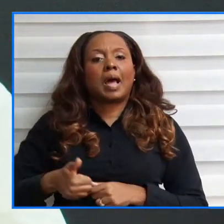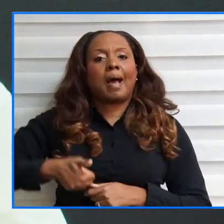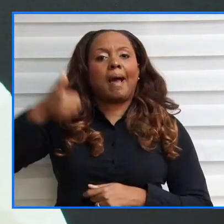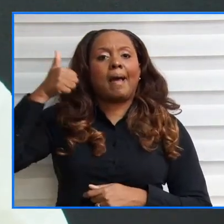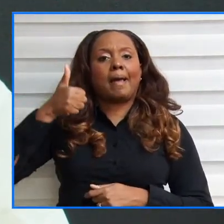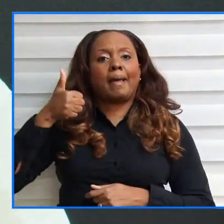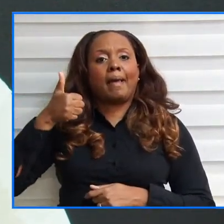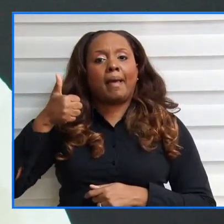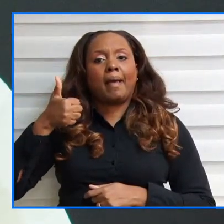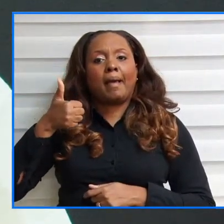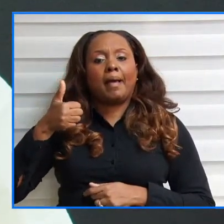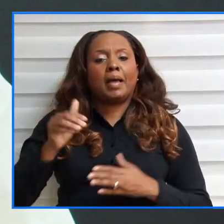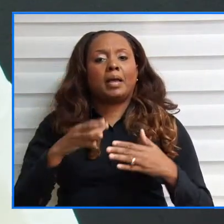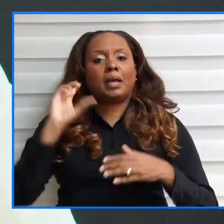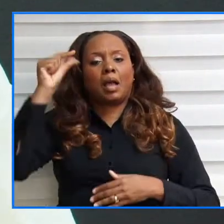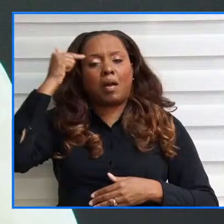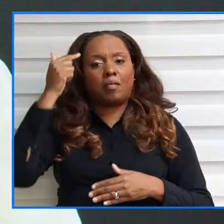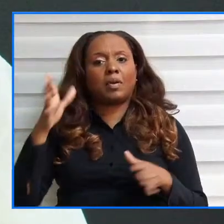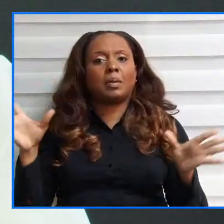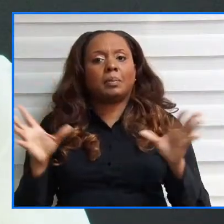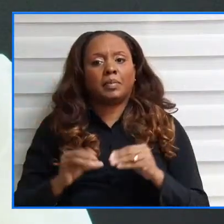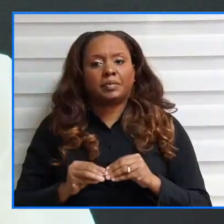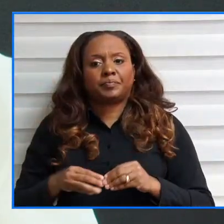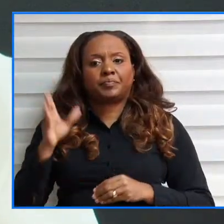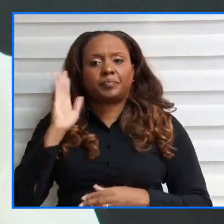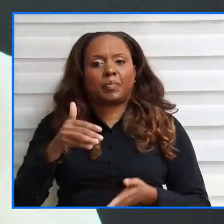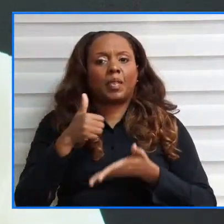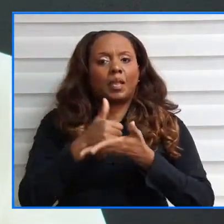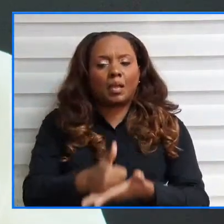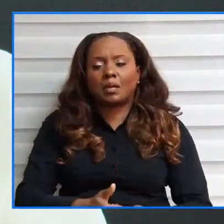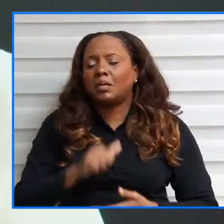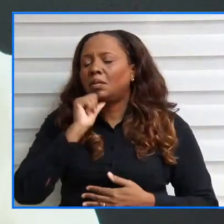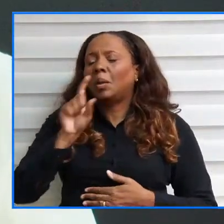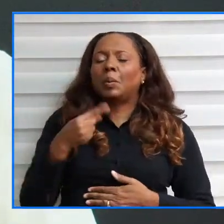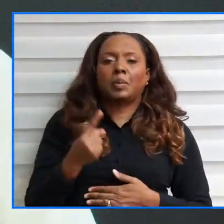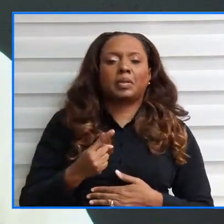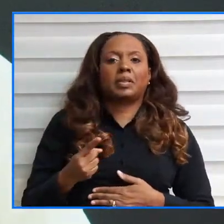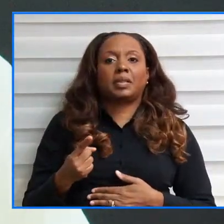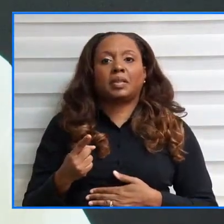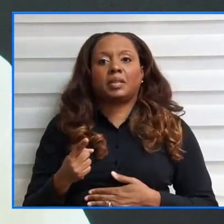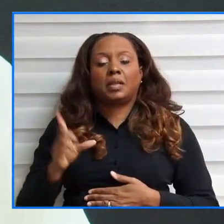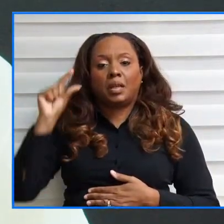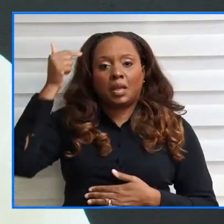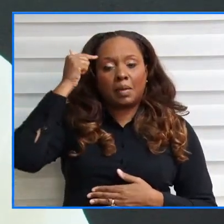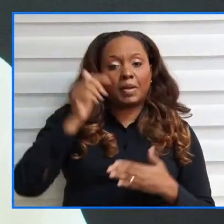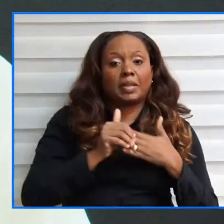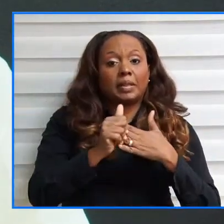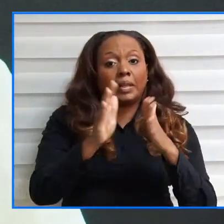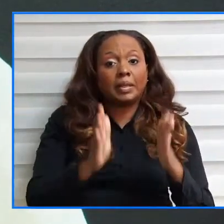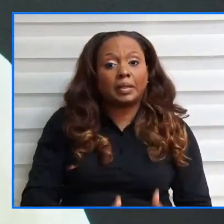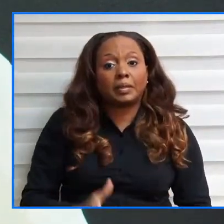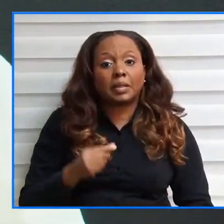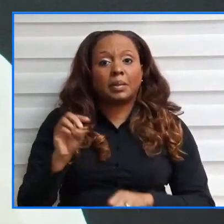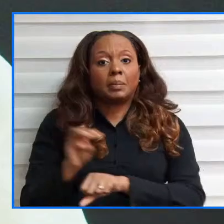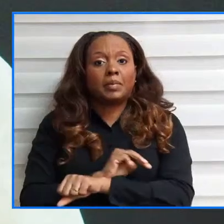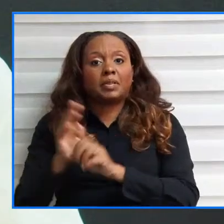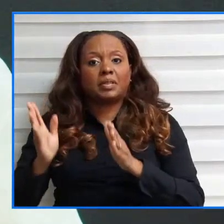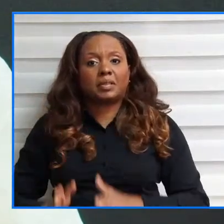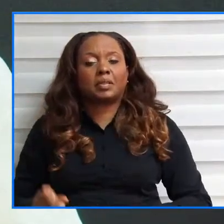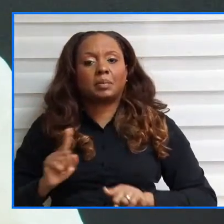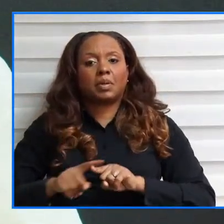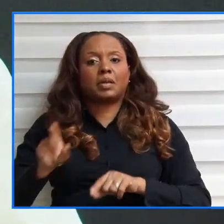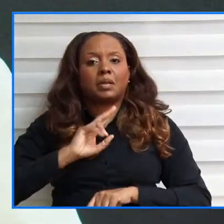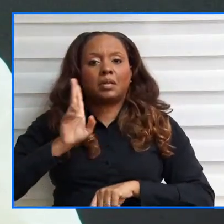able to deepen the cooperation such that it is not only at the level of heads of government or ministers, but it is ordinary